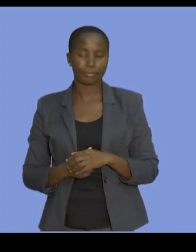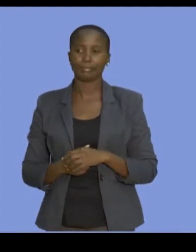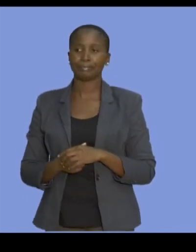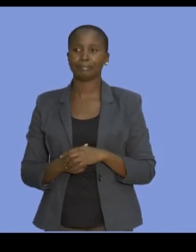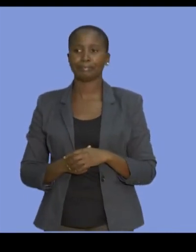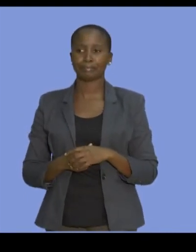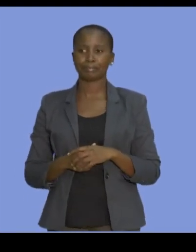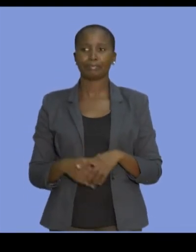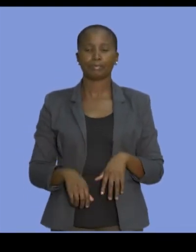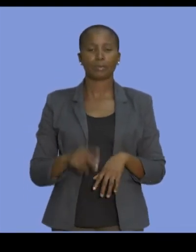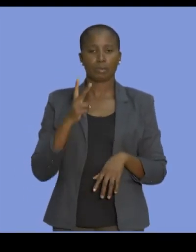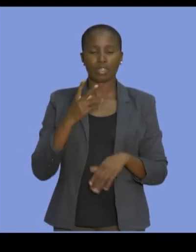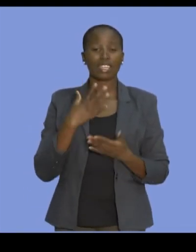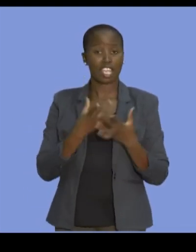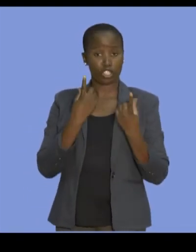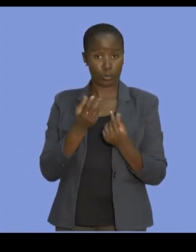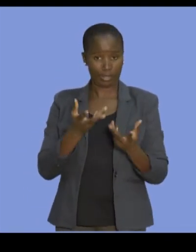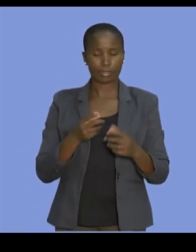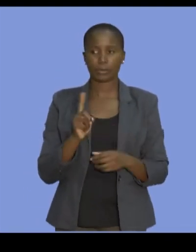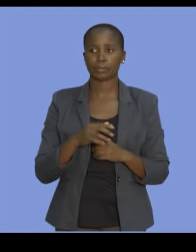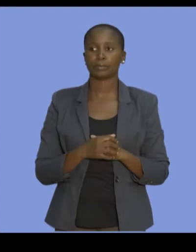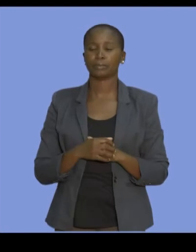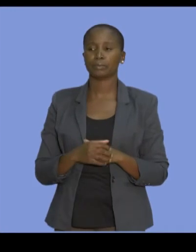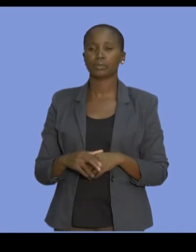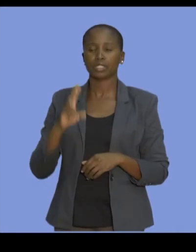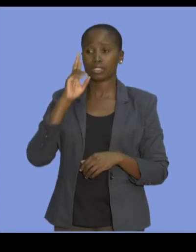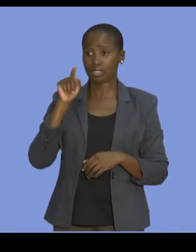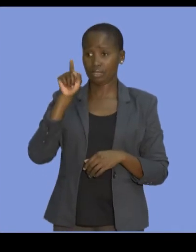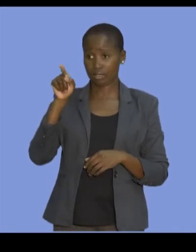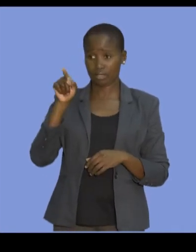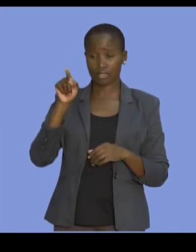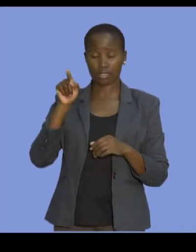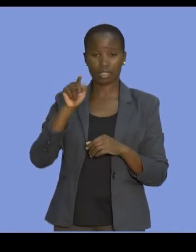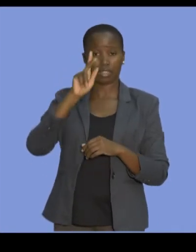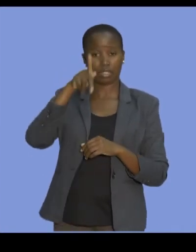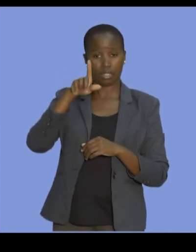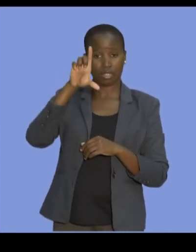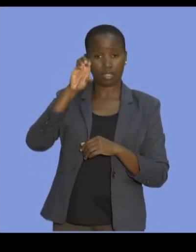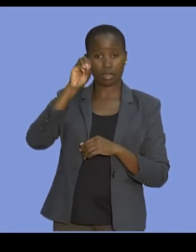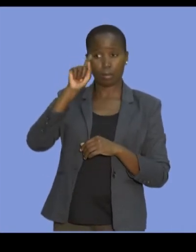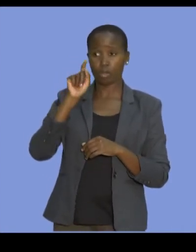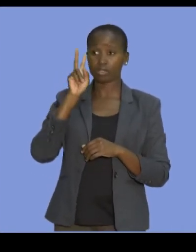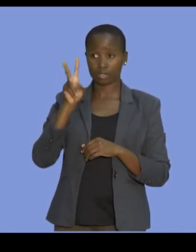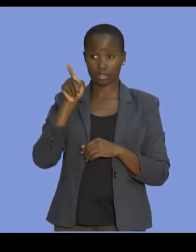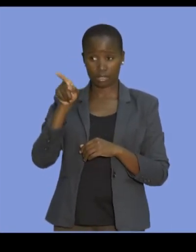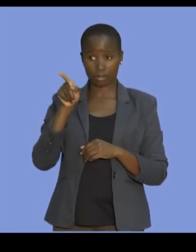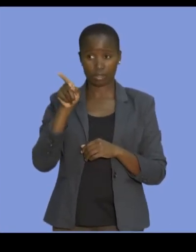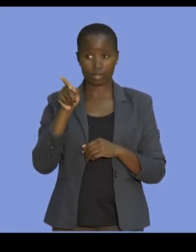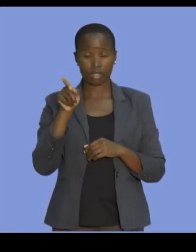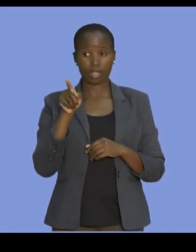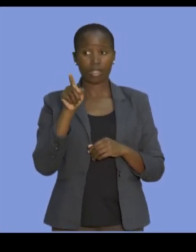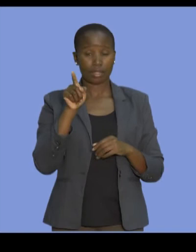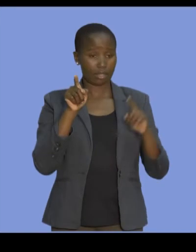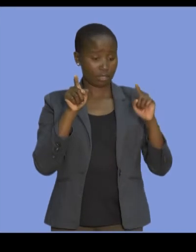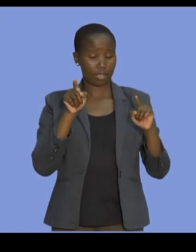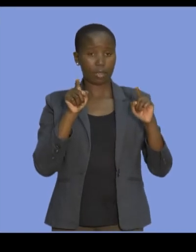Another way to see this is, you can see this plot is symmetric. Symmetric, this part, this area is the